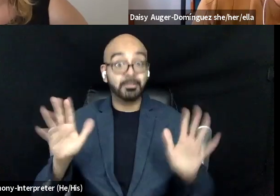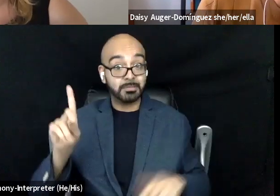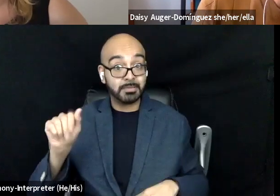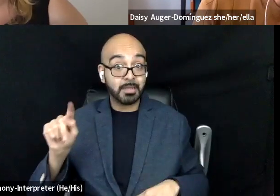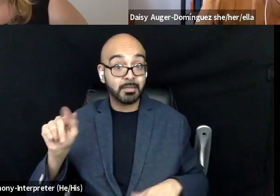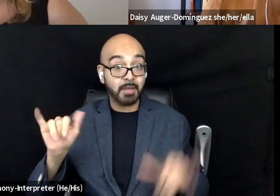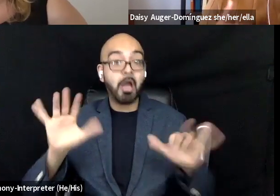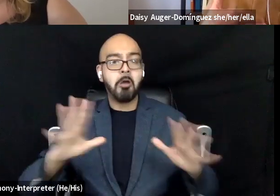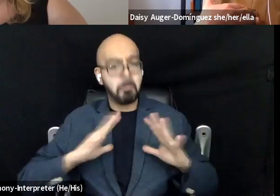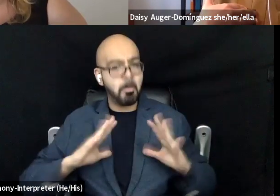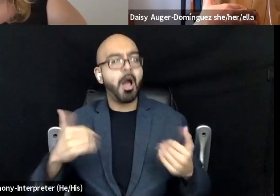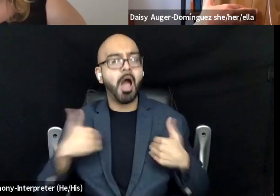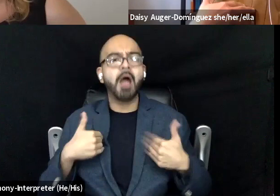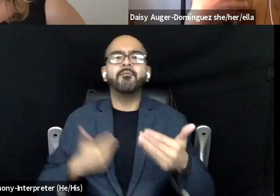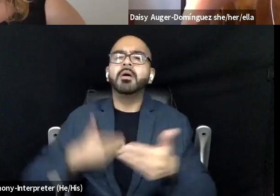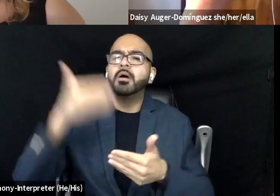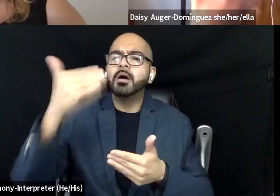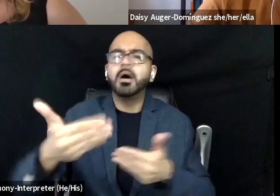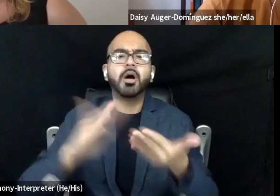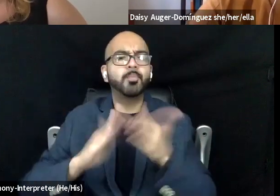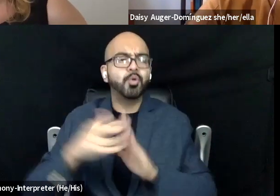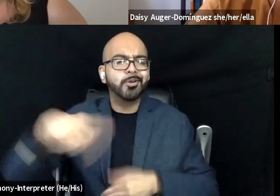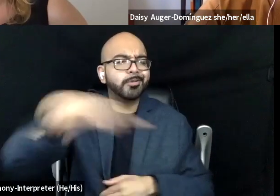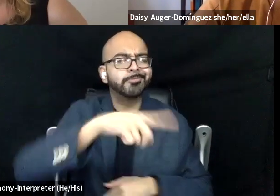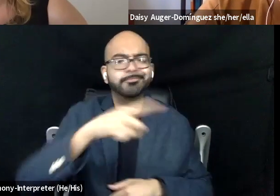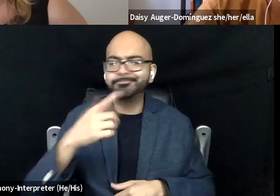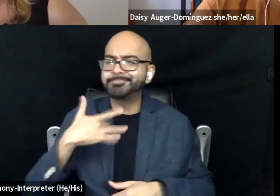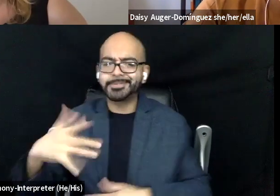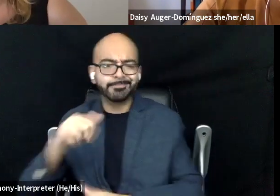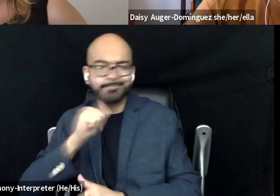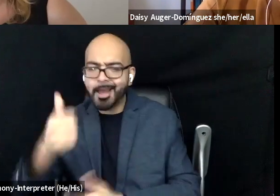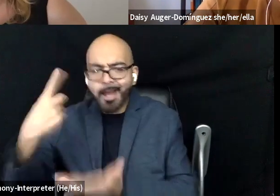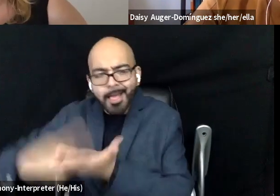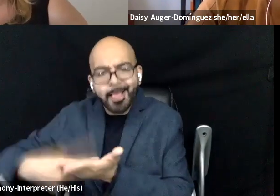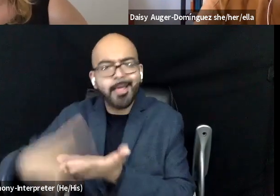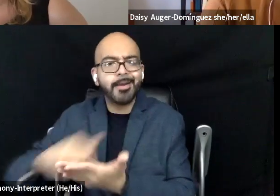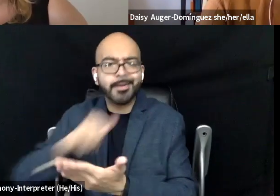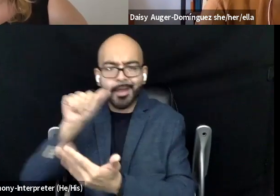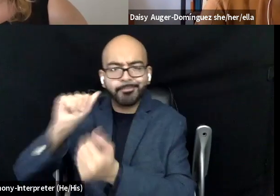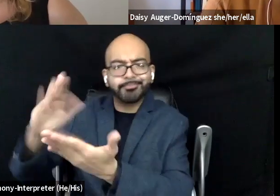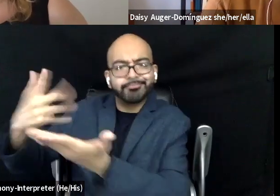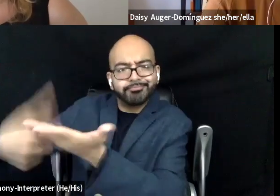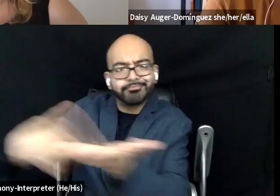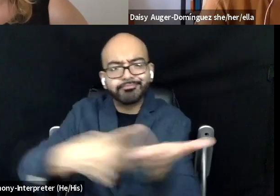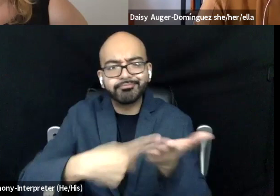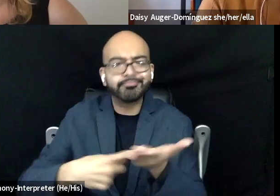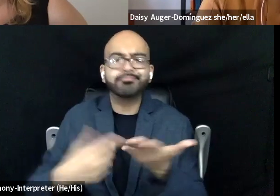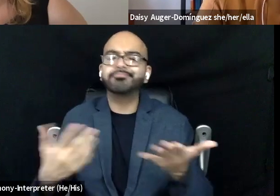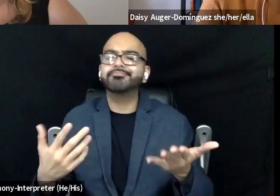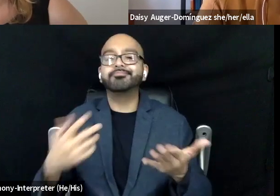this community. What are the particular challenges that exist for Latinos in the workplace? And so, for example,